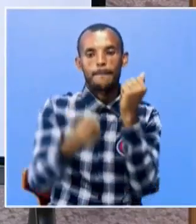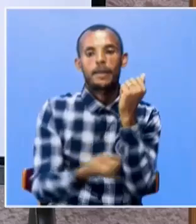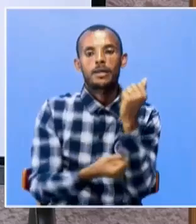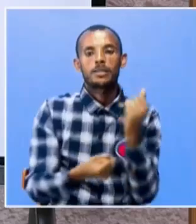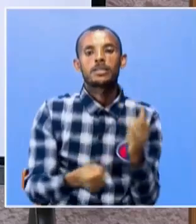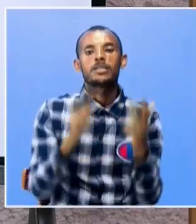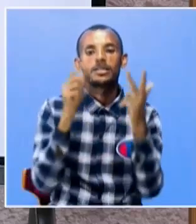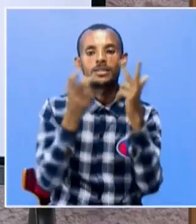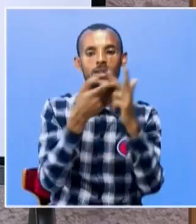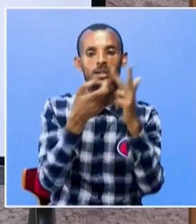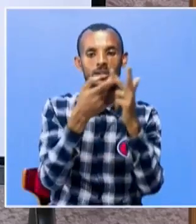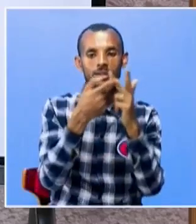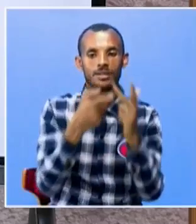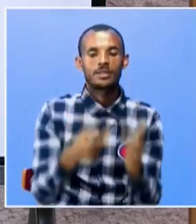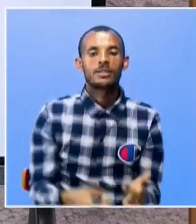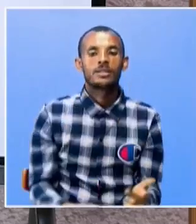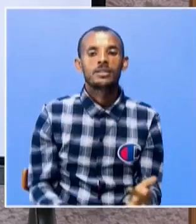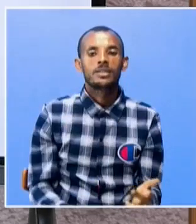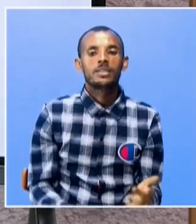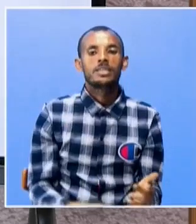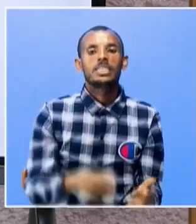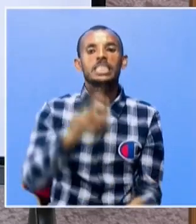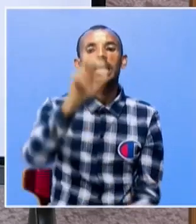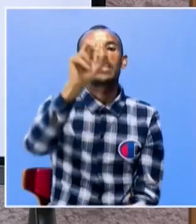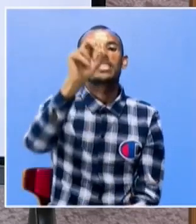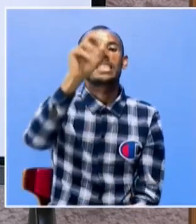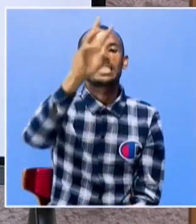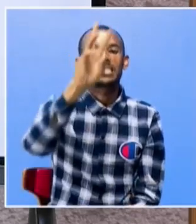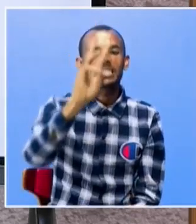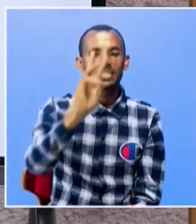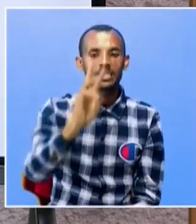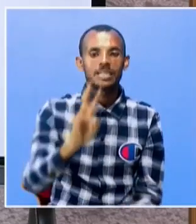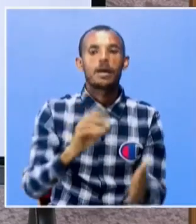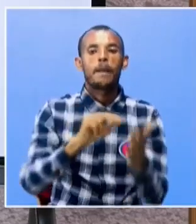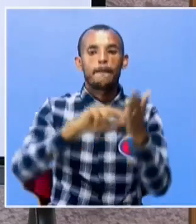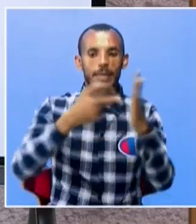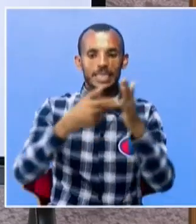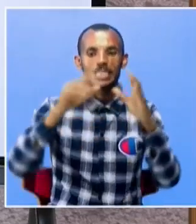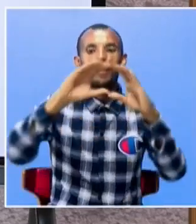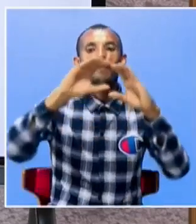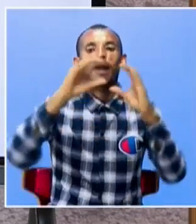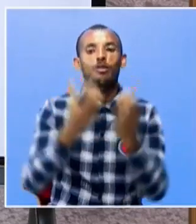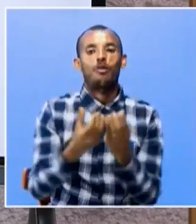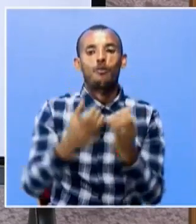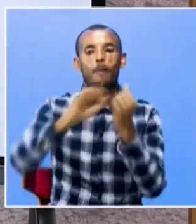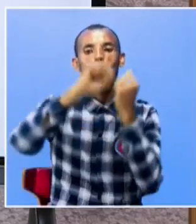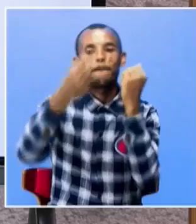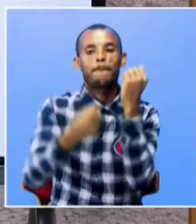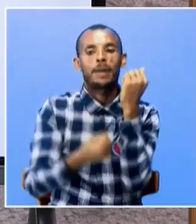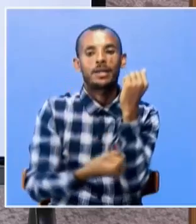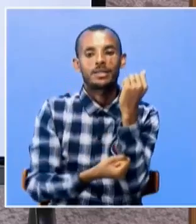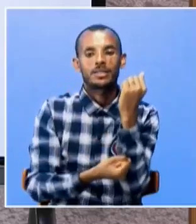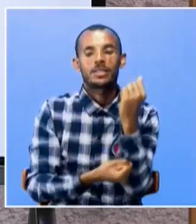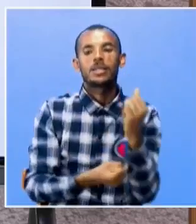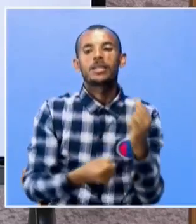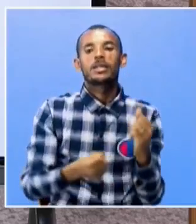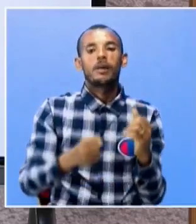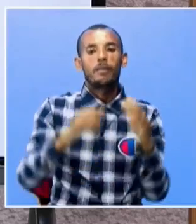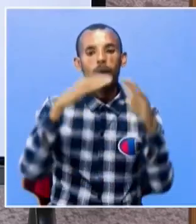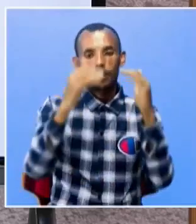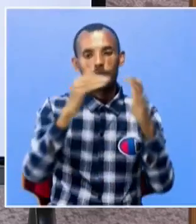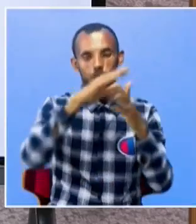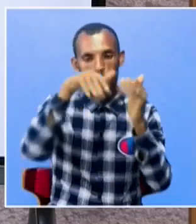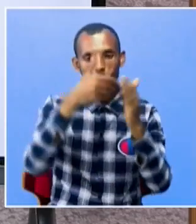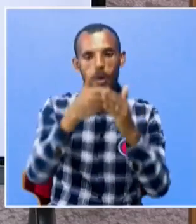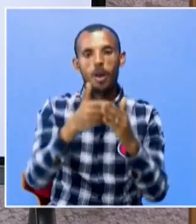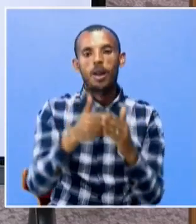Third, this 36, it's a part of the base. The part of the whole quantity, we